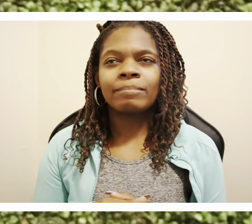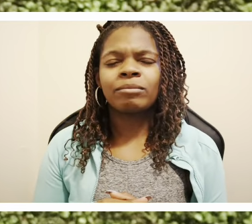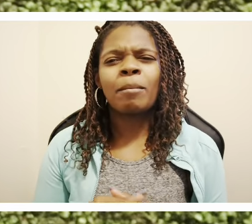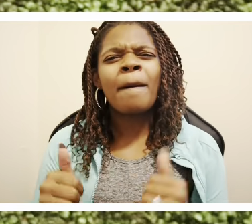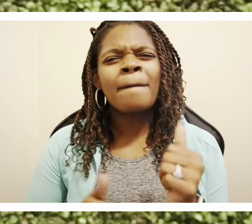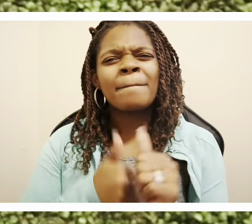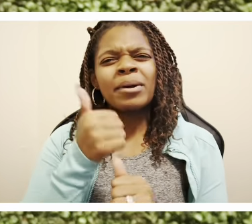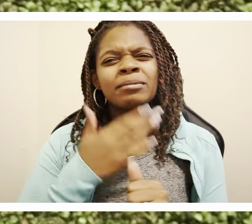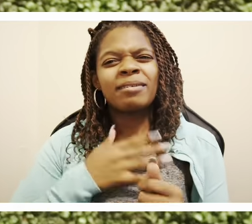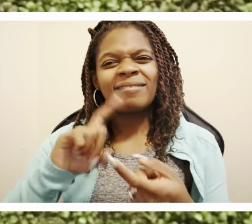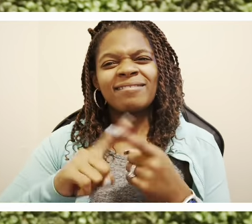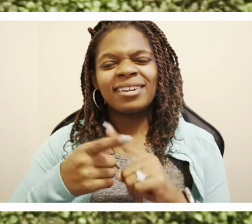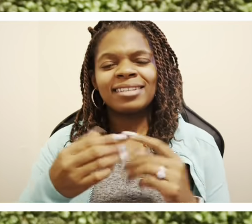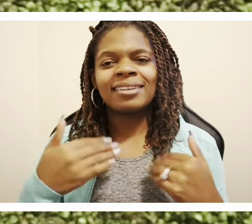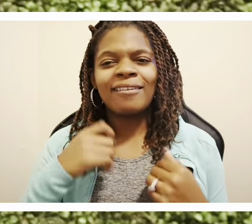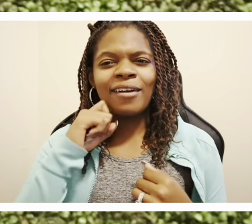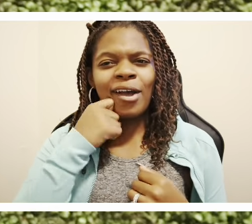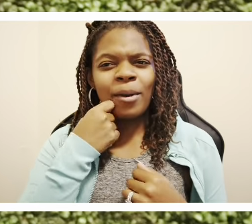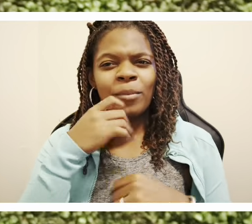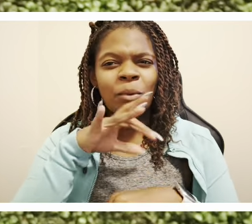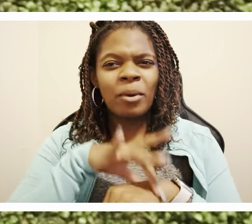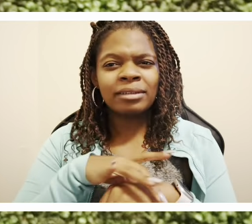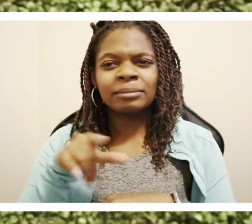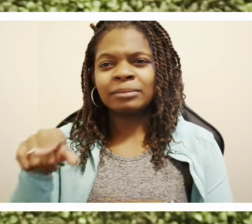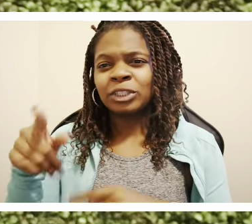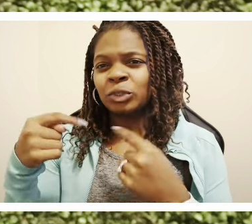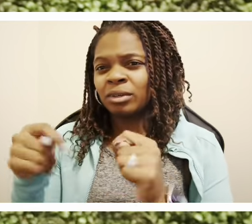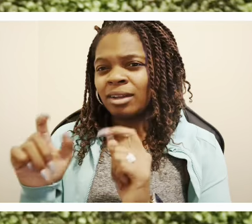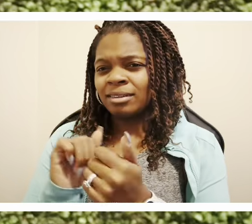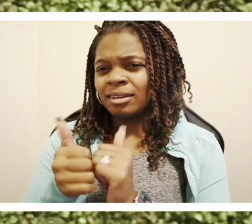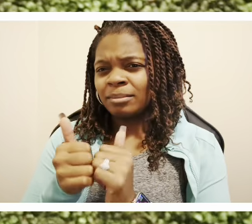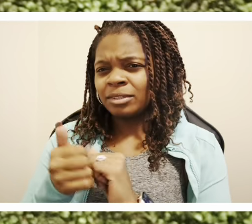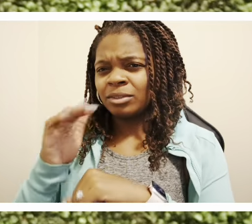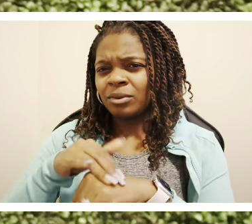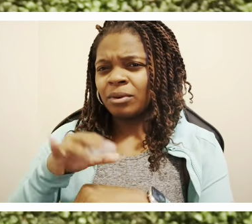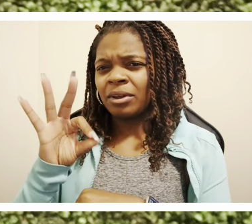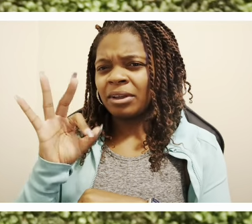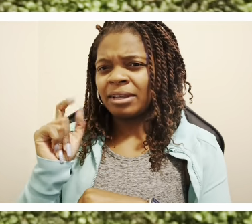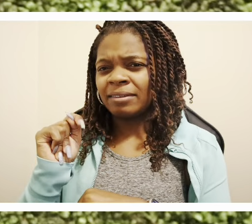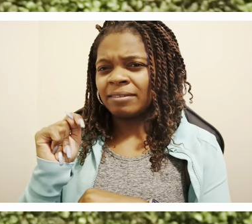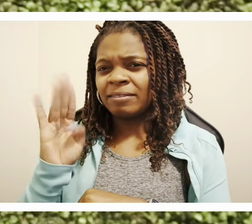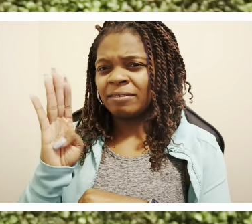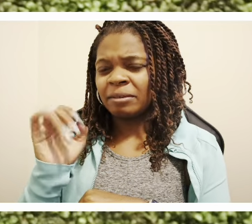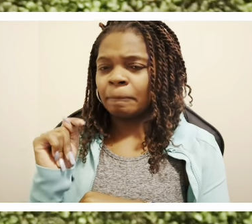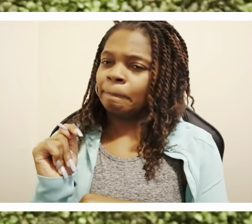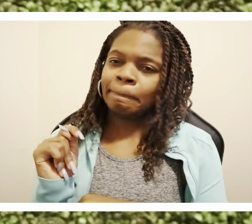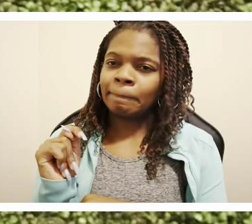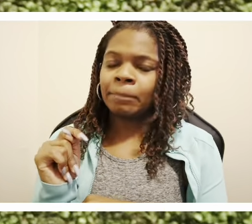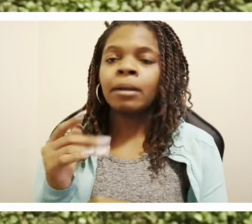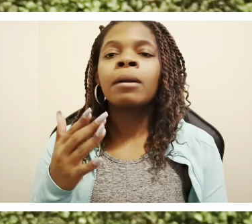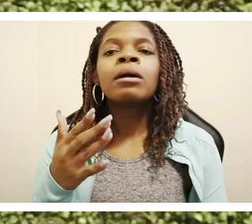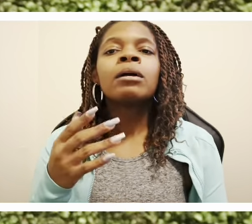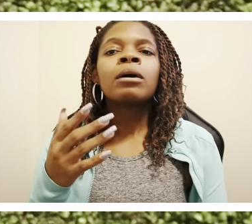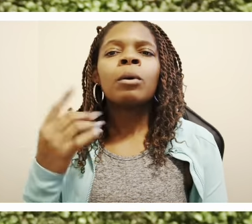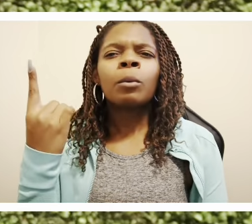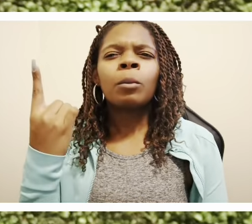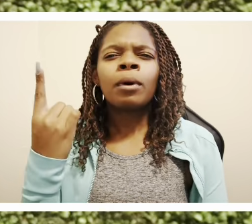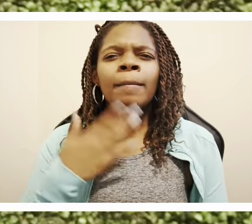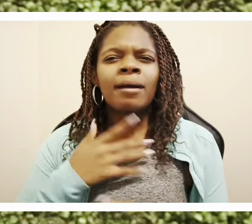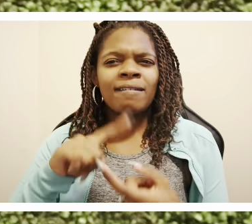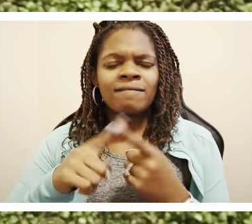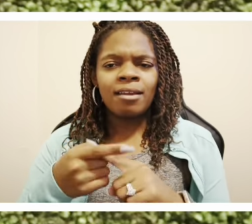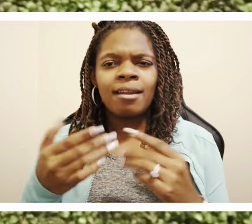Fitbit competition, so I'm not sure. When I did talk to someone who did have the Fitbit, they said they would do competition with who can